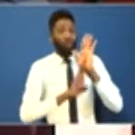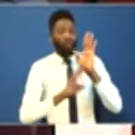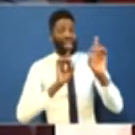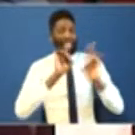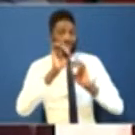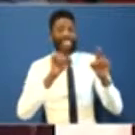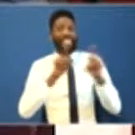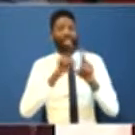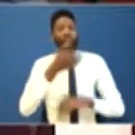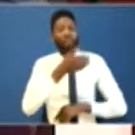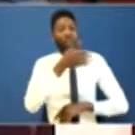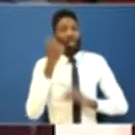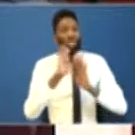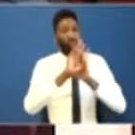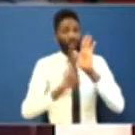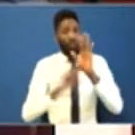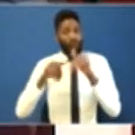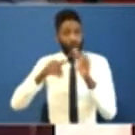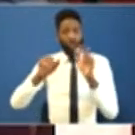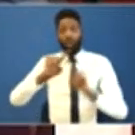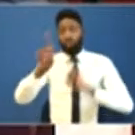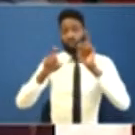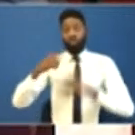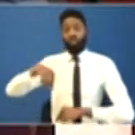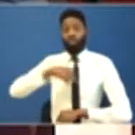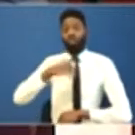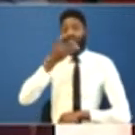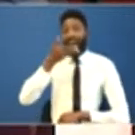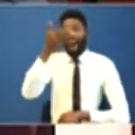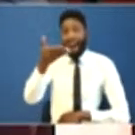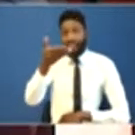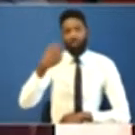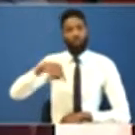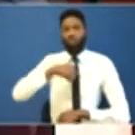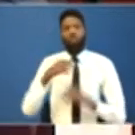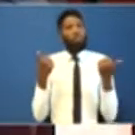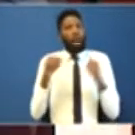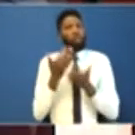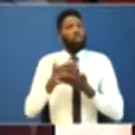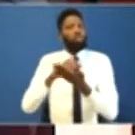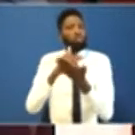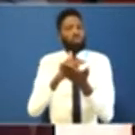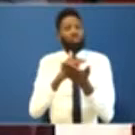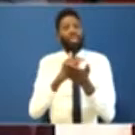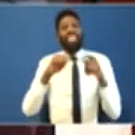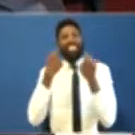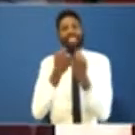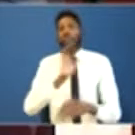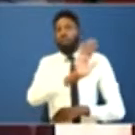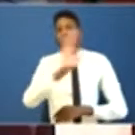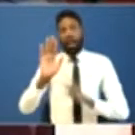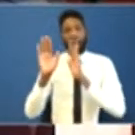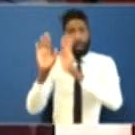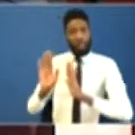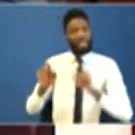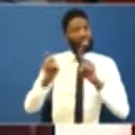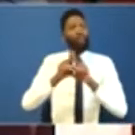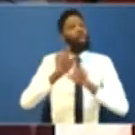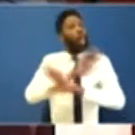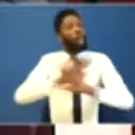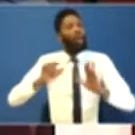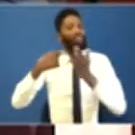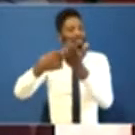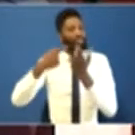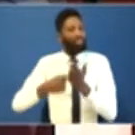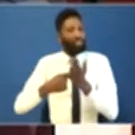practices the questions we shall ask have not been shared with any of their campaign teams neither were they discussed or